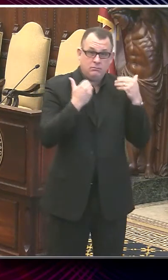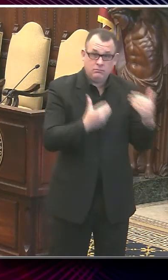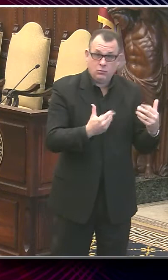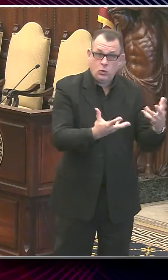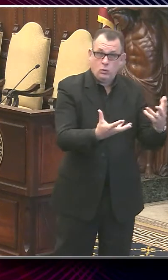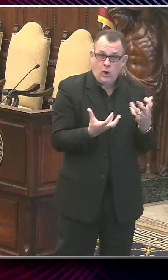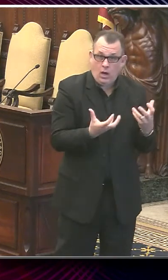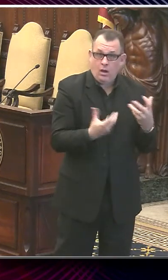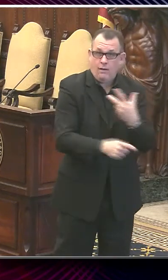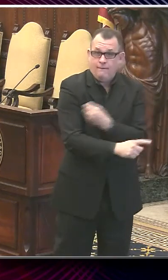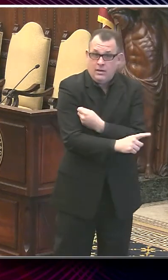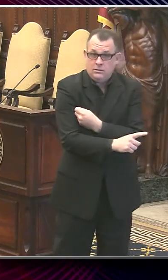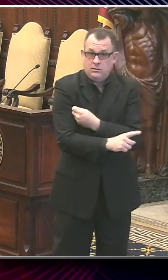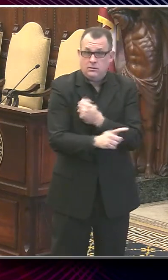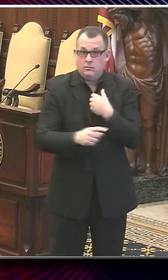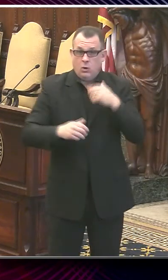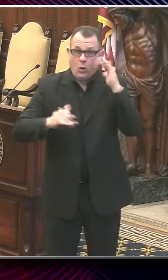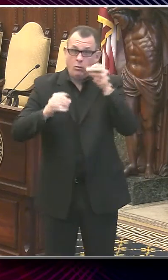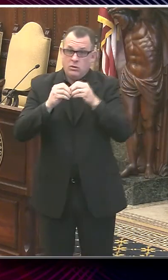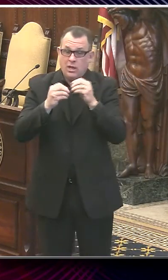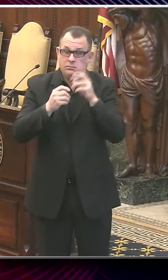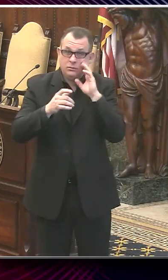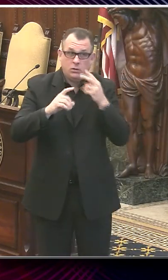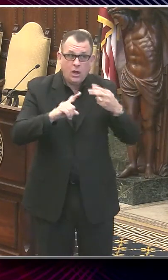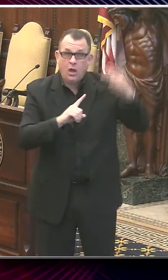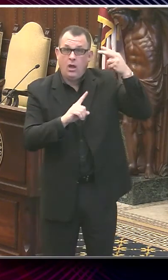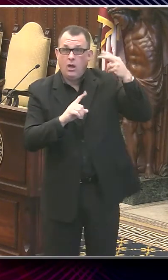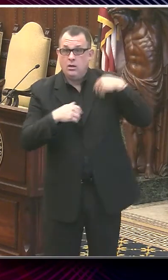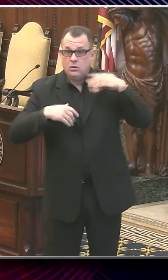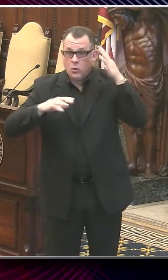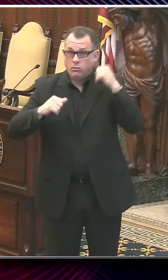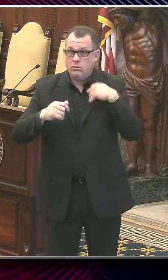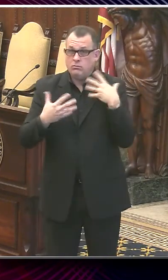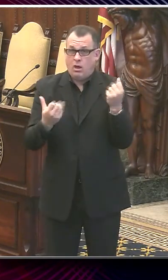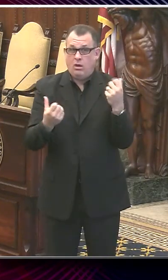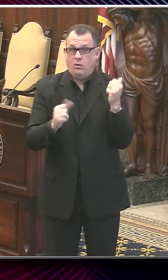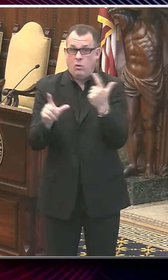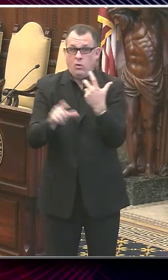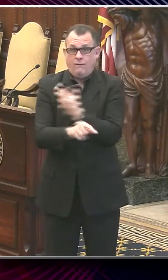that percentage and that number is very high. Okay, thank you.